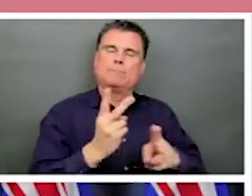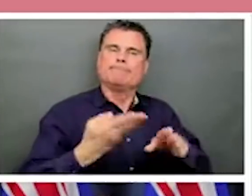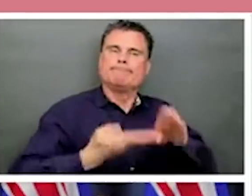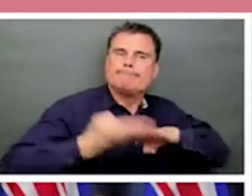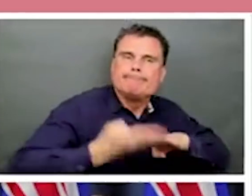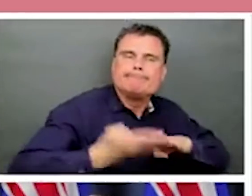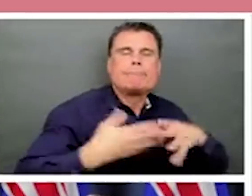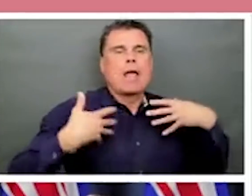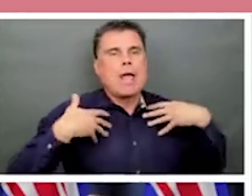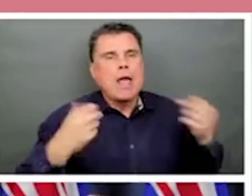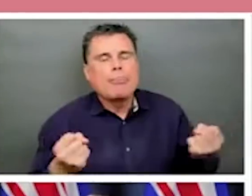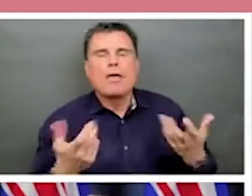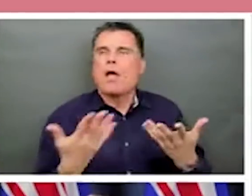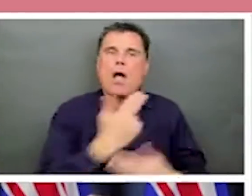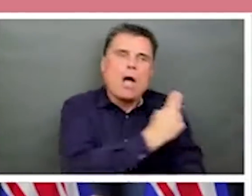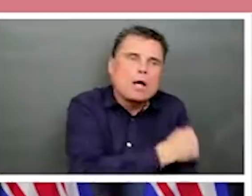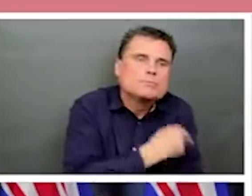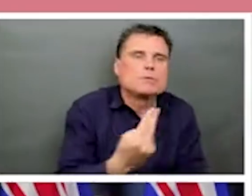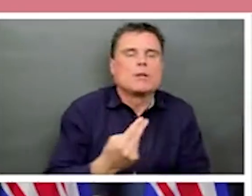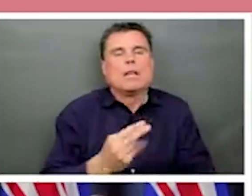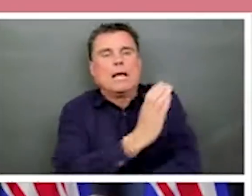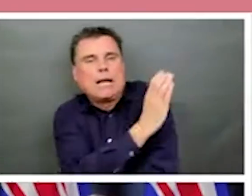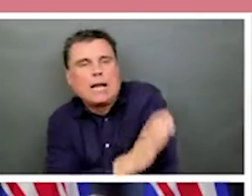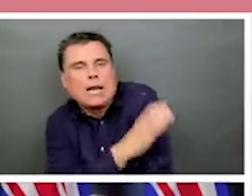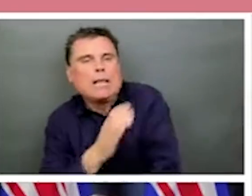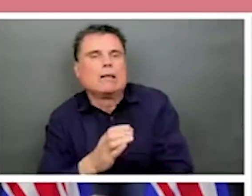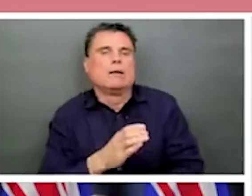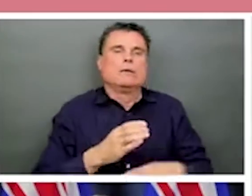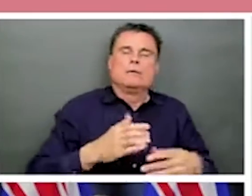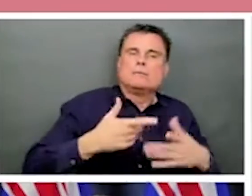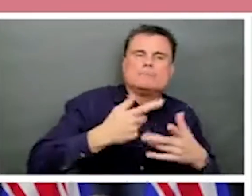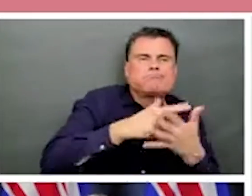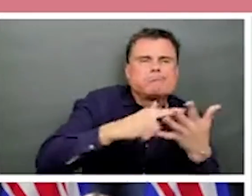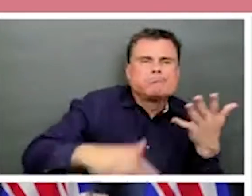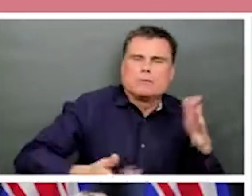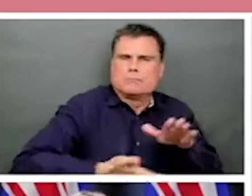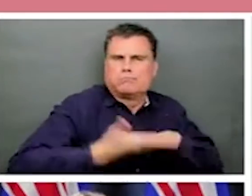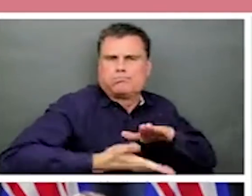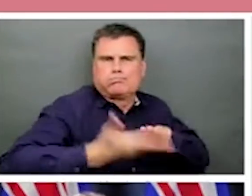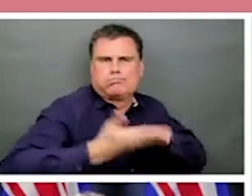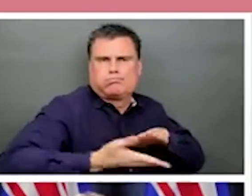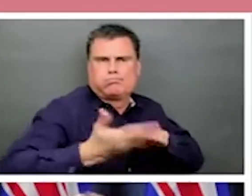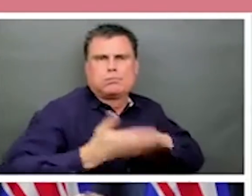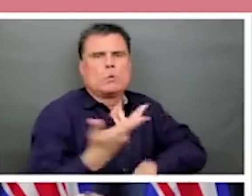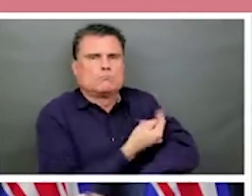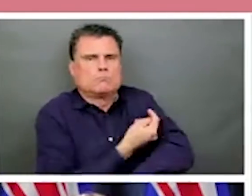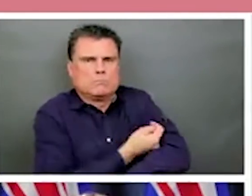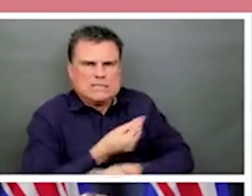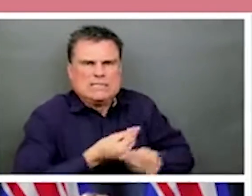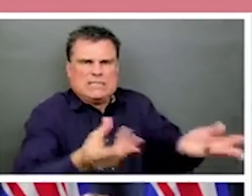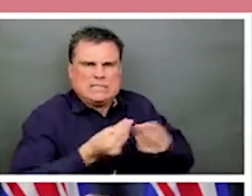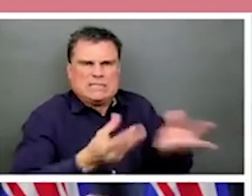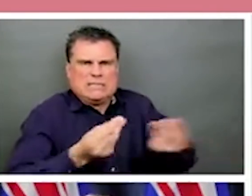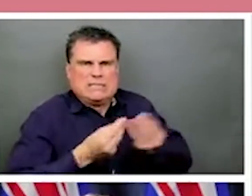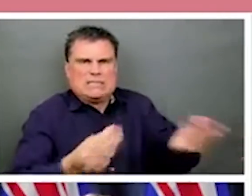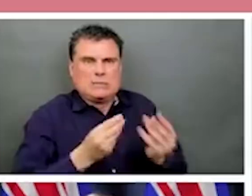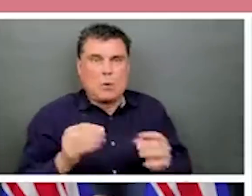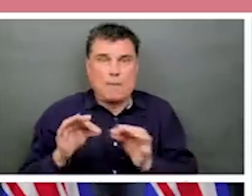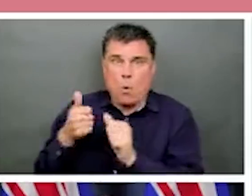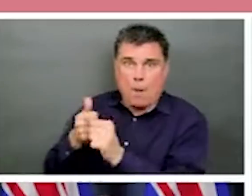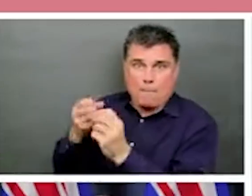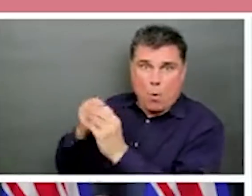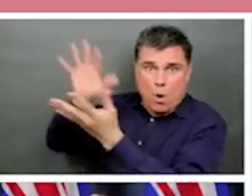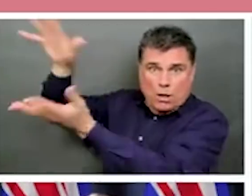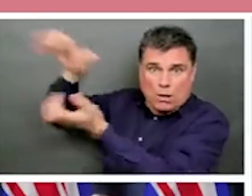fall into this category as well. And as more vaccine becomes available and our age-based program moves along,